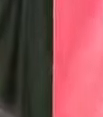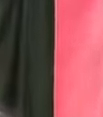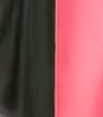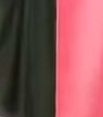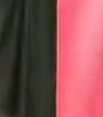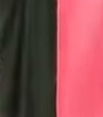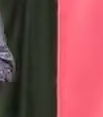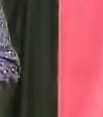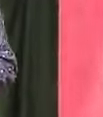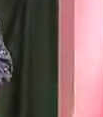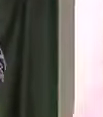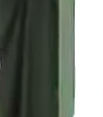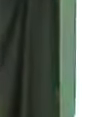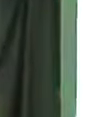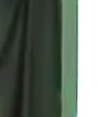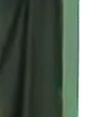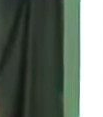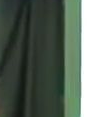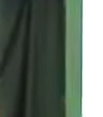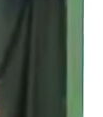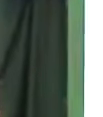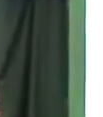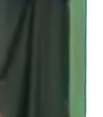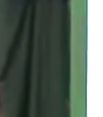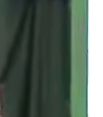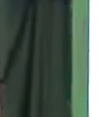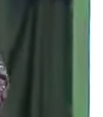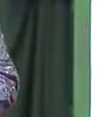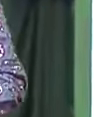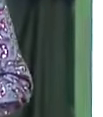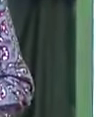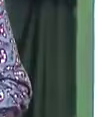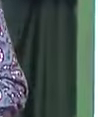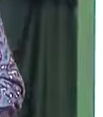Your Excellency, the President of the Republic of Kenya,